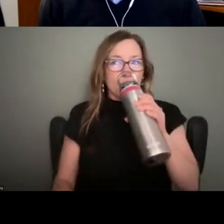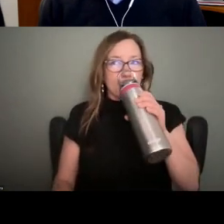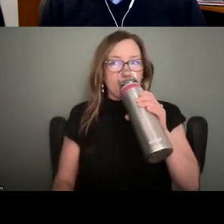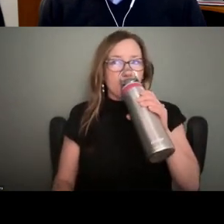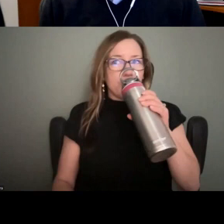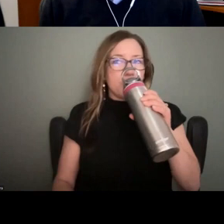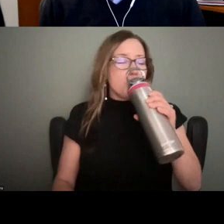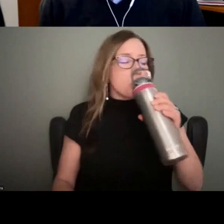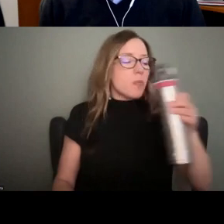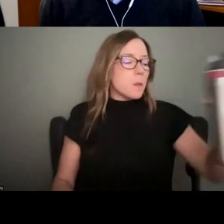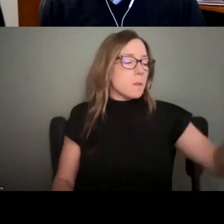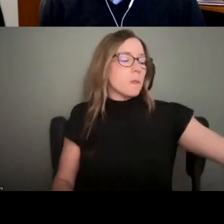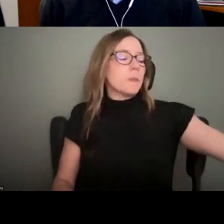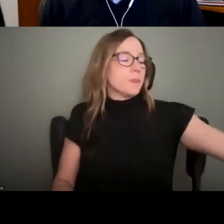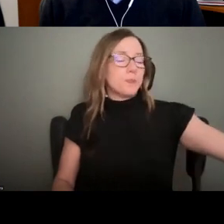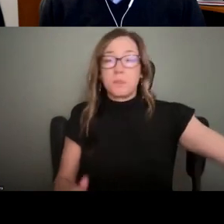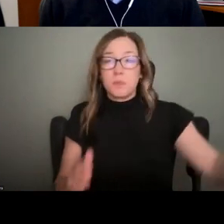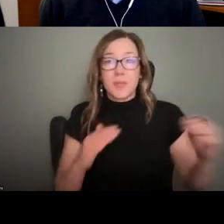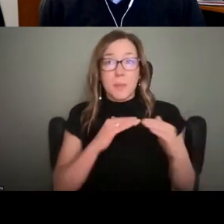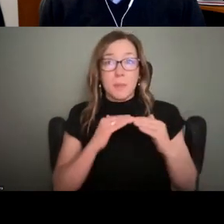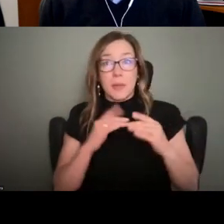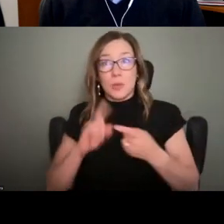Peer-to-peer presentations, excellent.